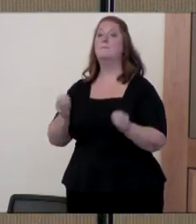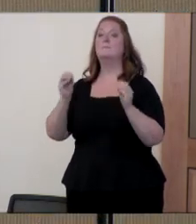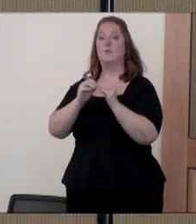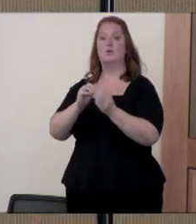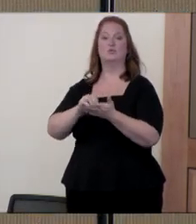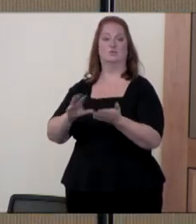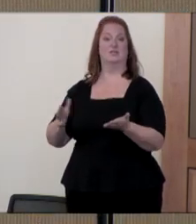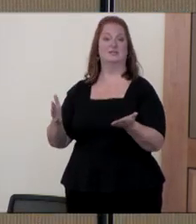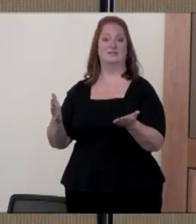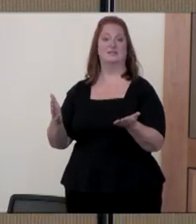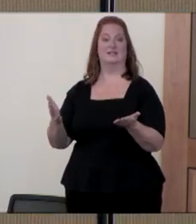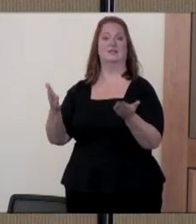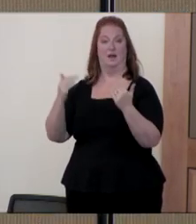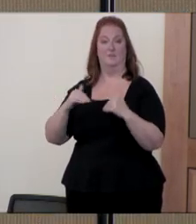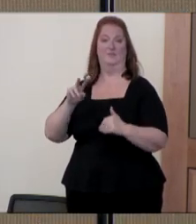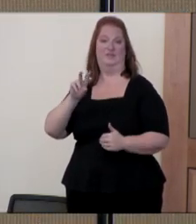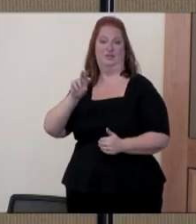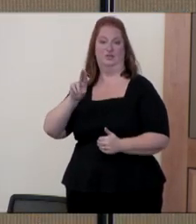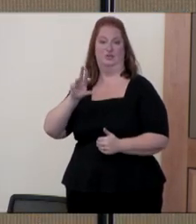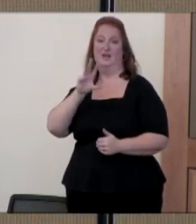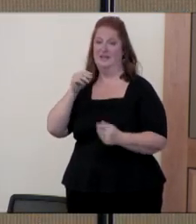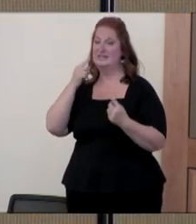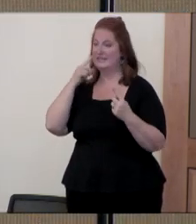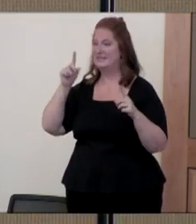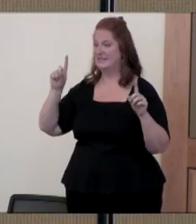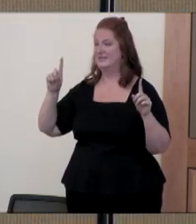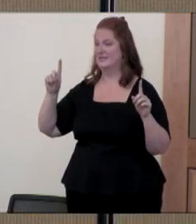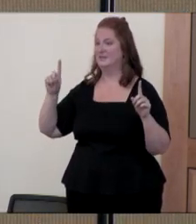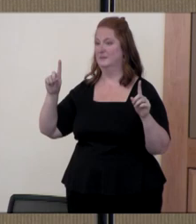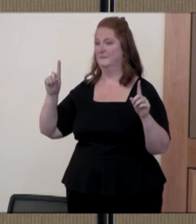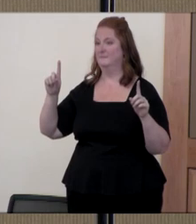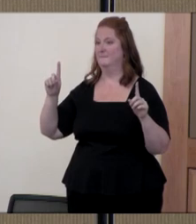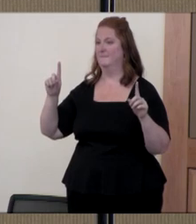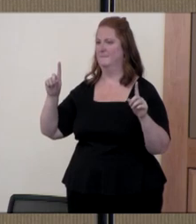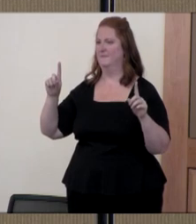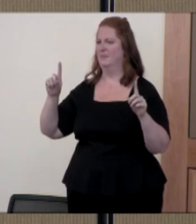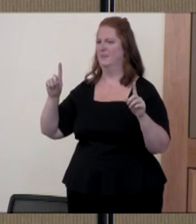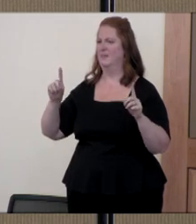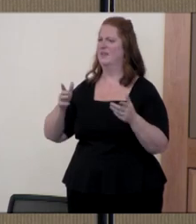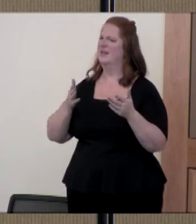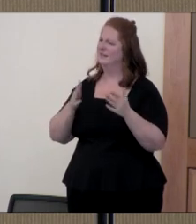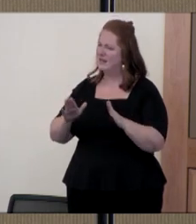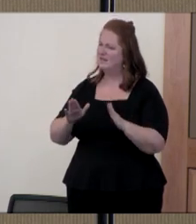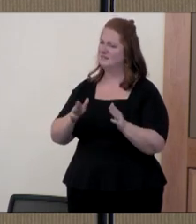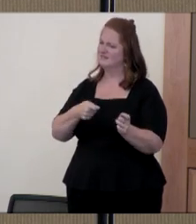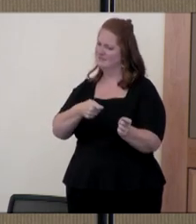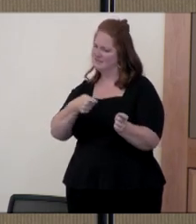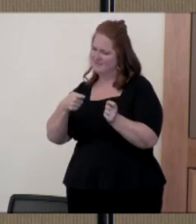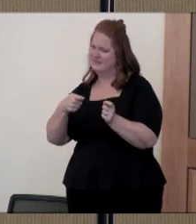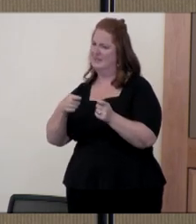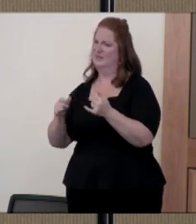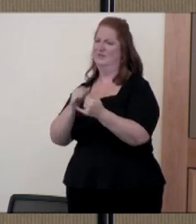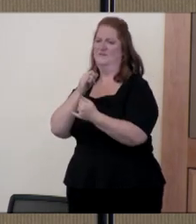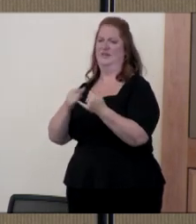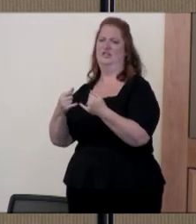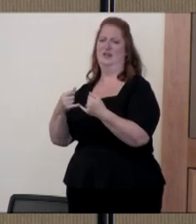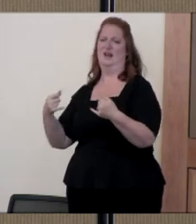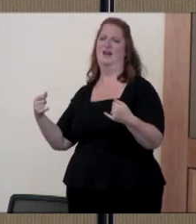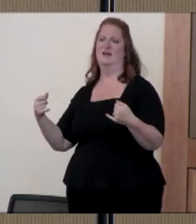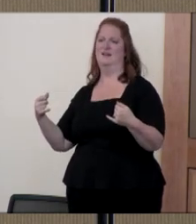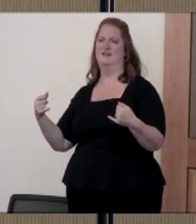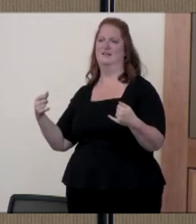VCU and can succeed at VCU. Let's get to the finish line, and let's do it in a timely